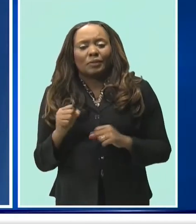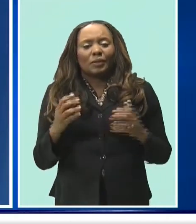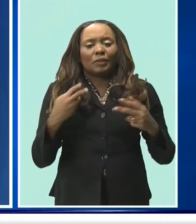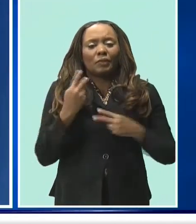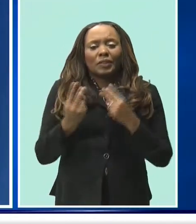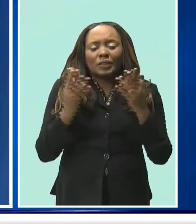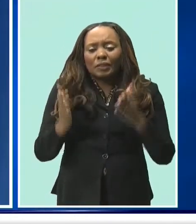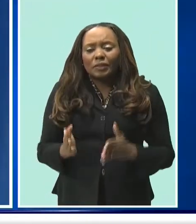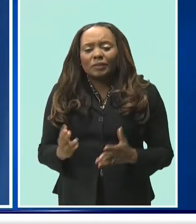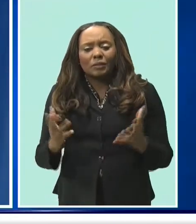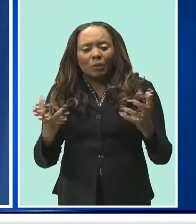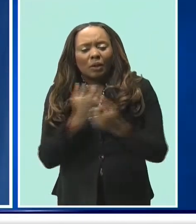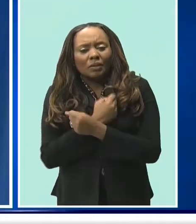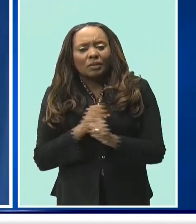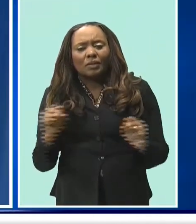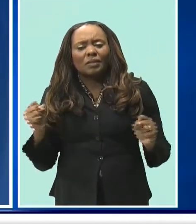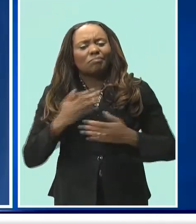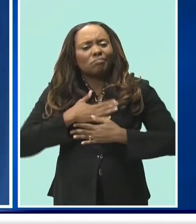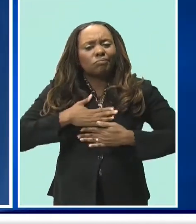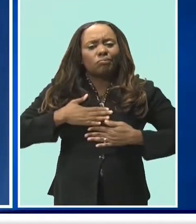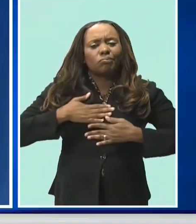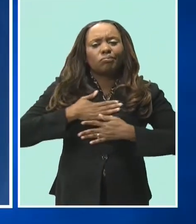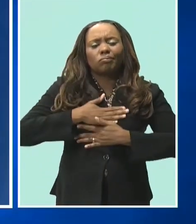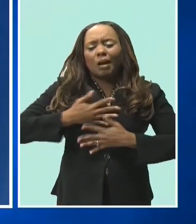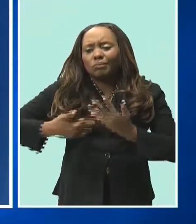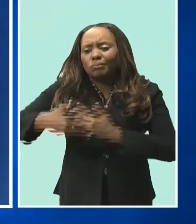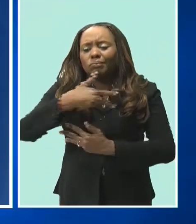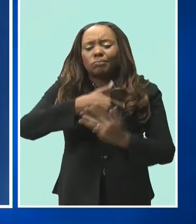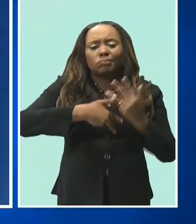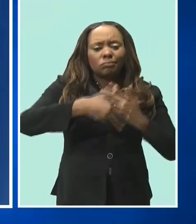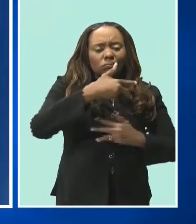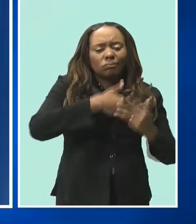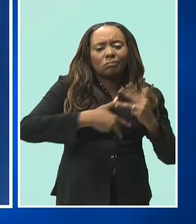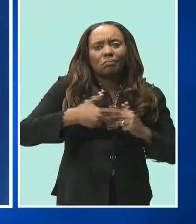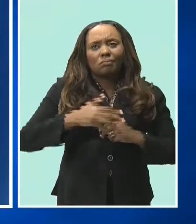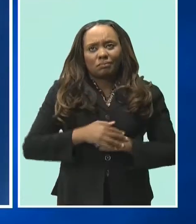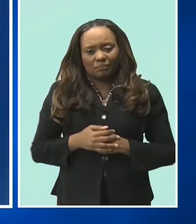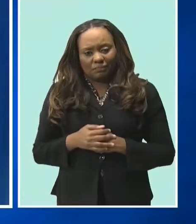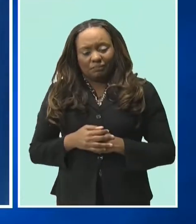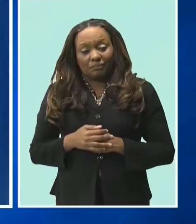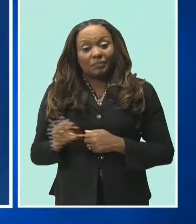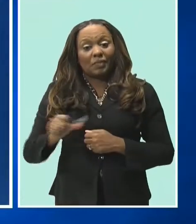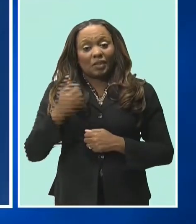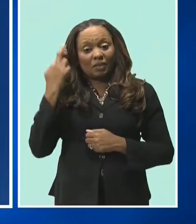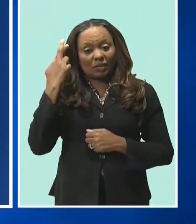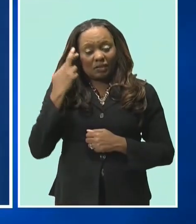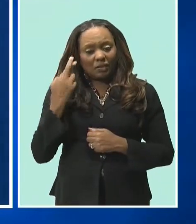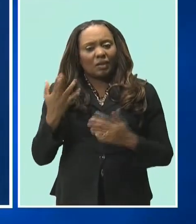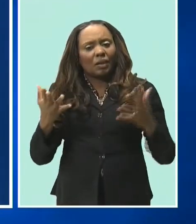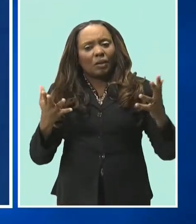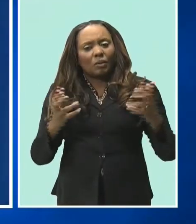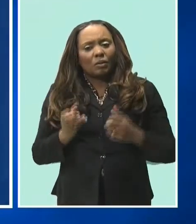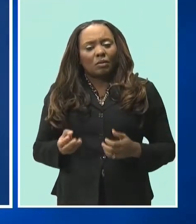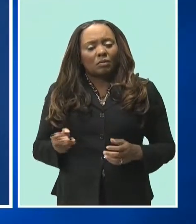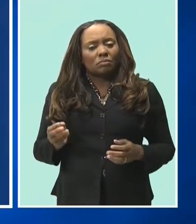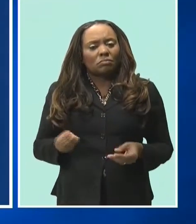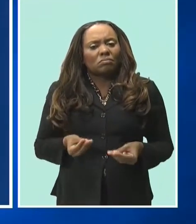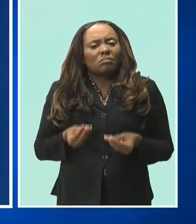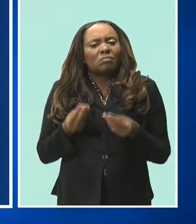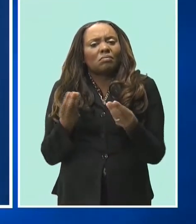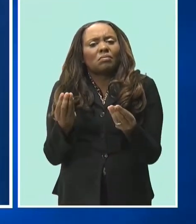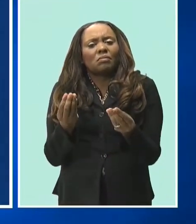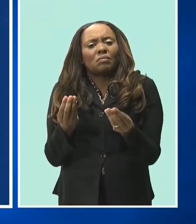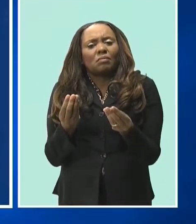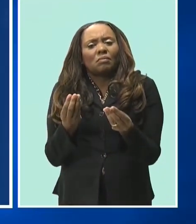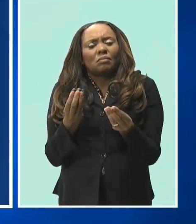and join in public and communal worship to God. The second reason was to offer them an opportunity to do something that